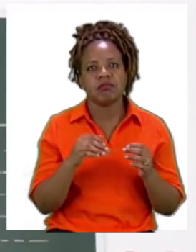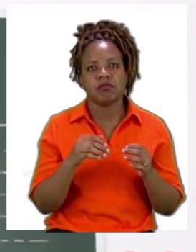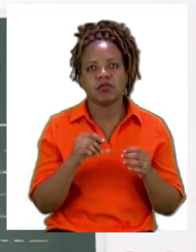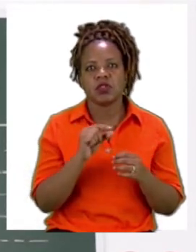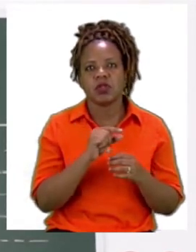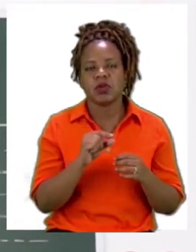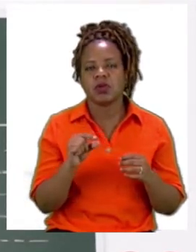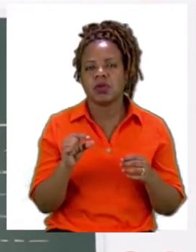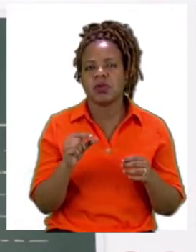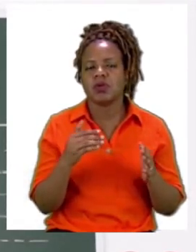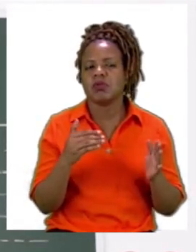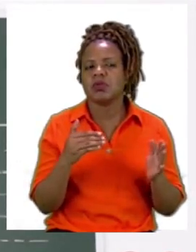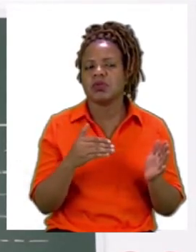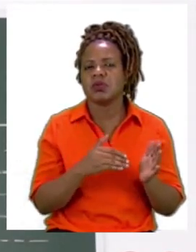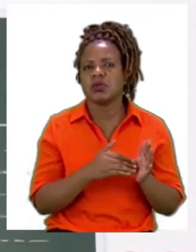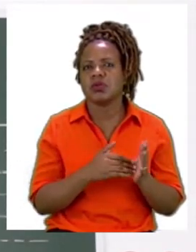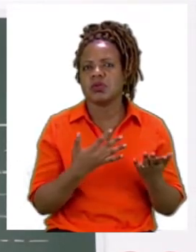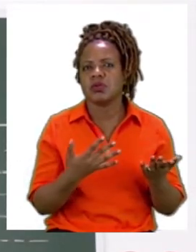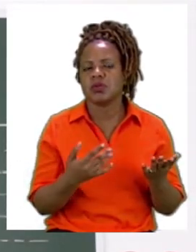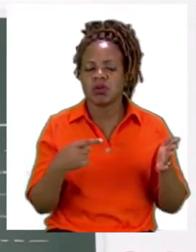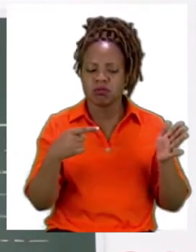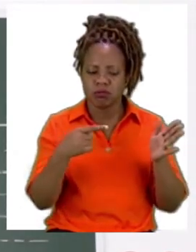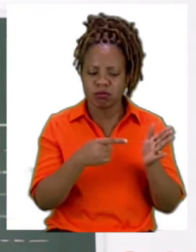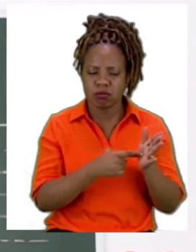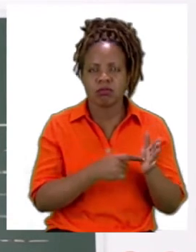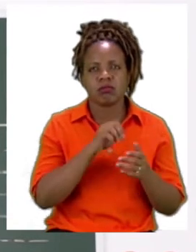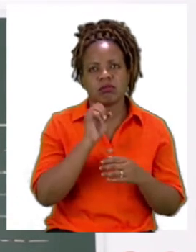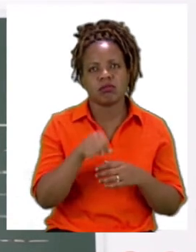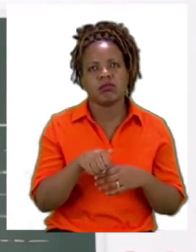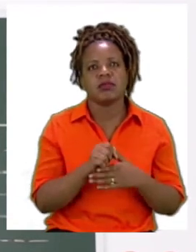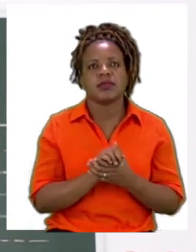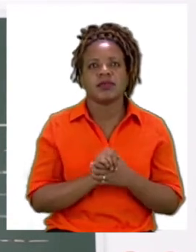sentence, we need to end our sentence with a full stop.